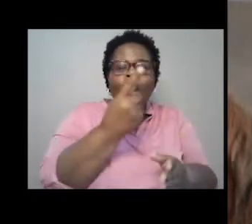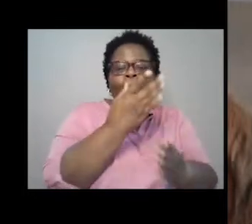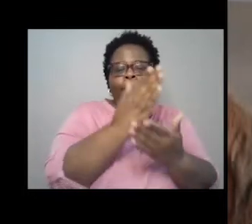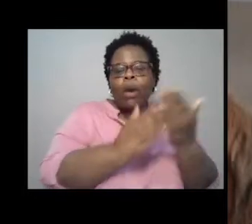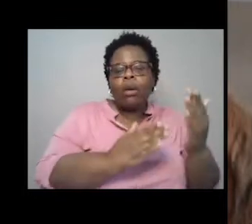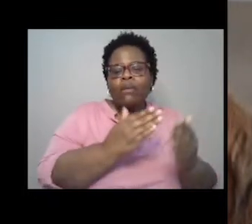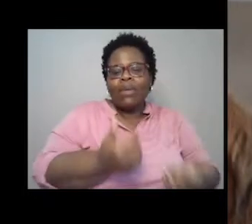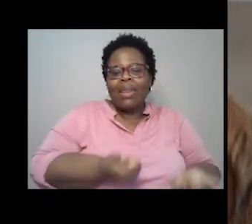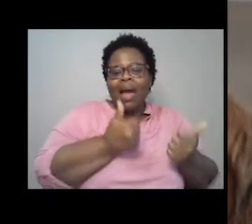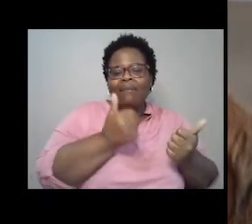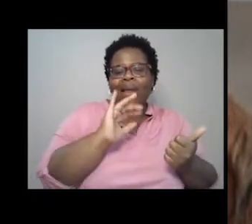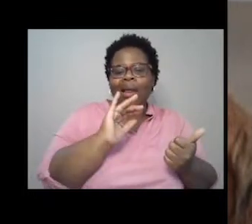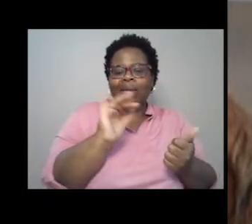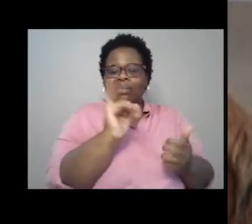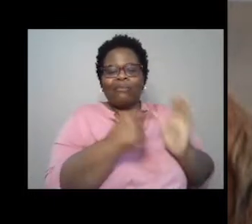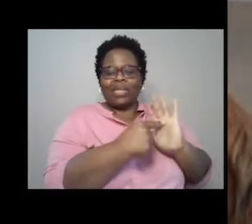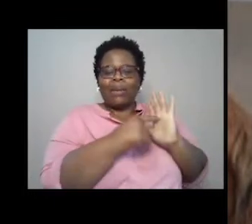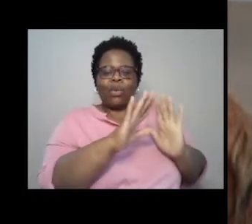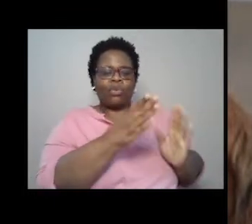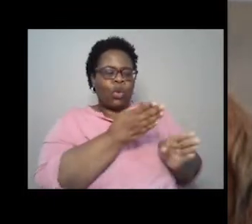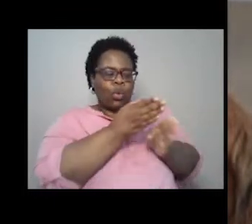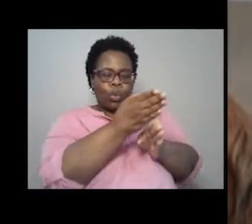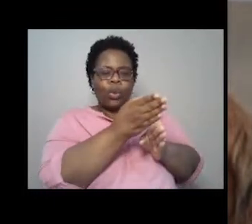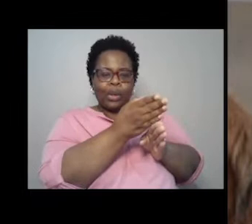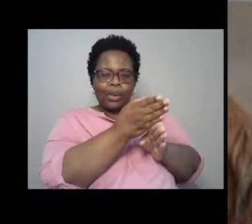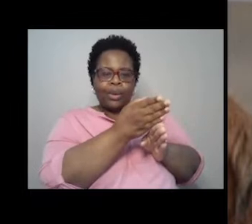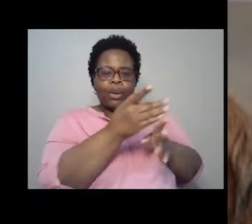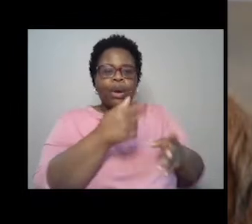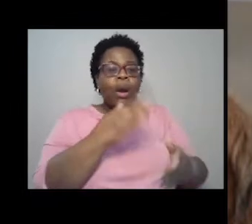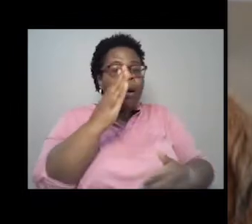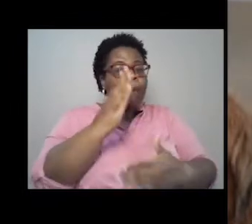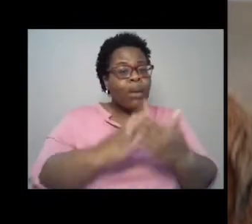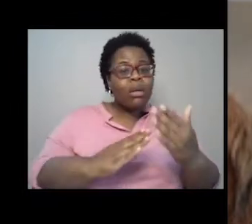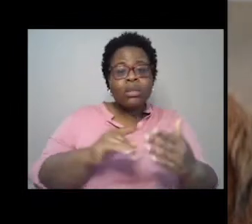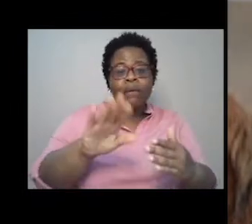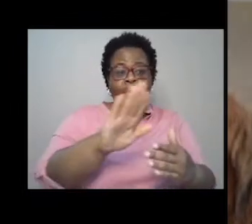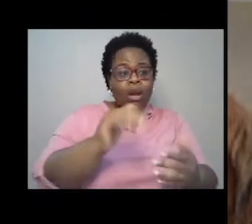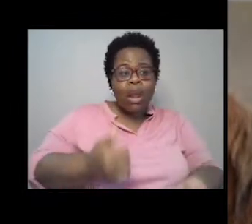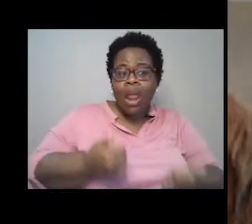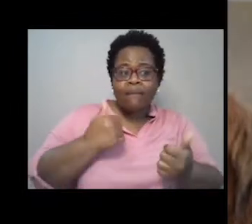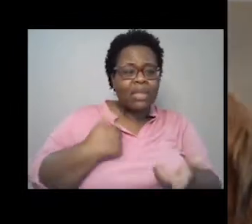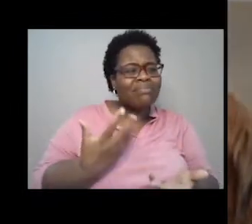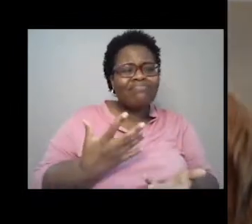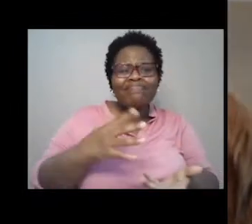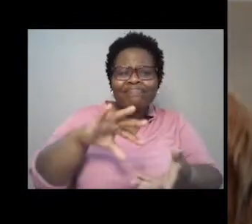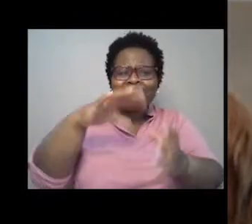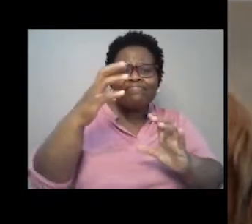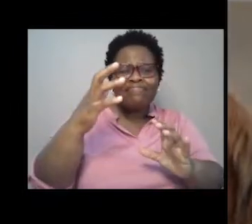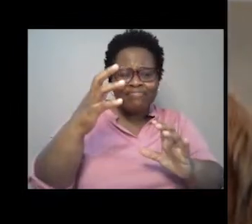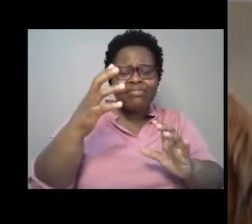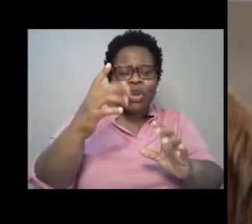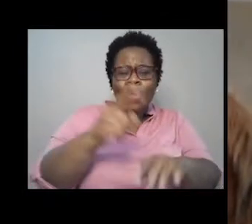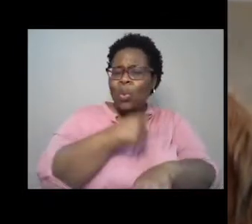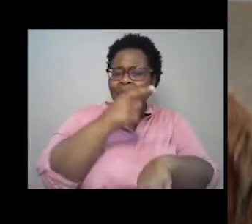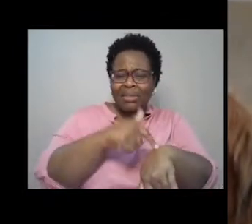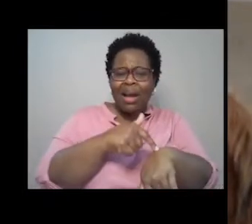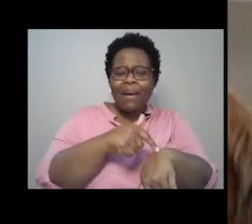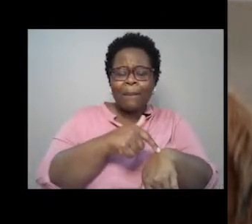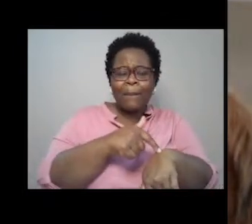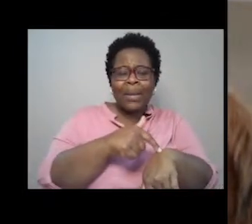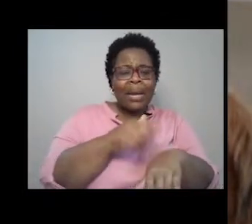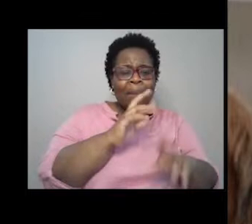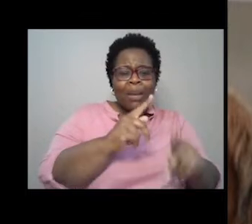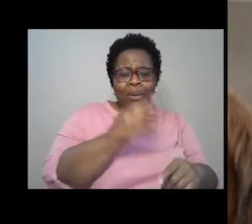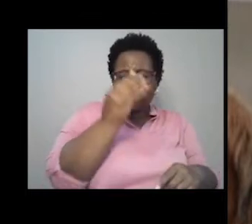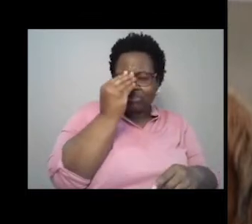career, maybe money, and so parts of themselves have been hurting for a long time. And nobody showed them. Nobody said,